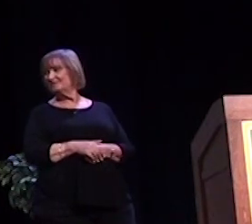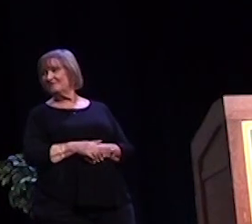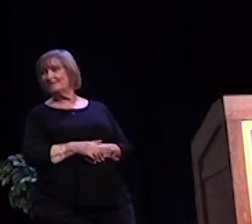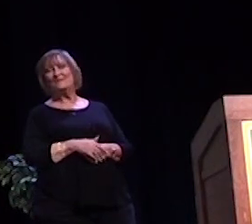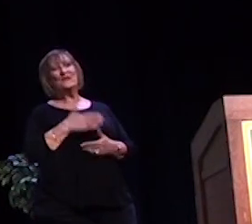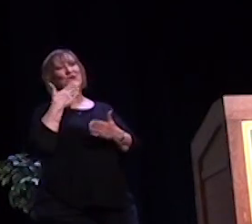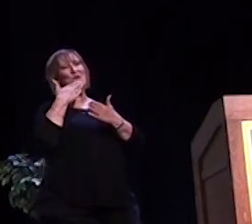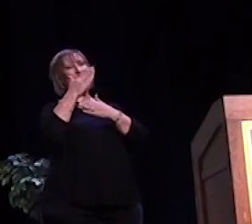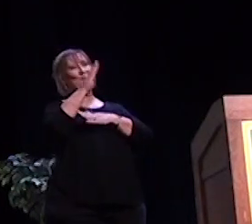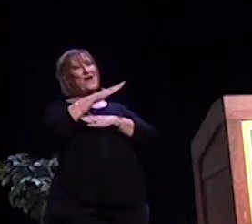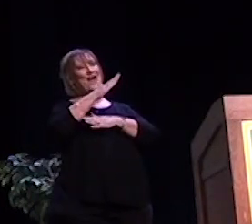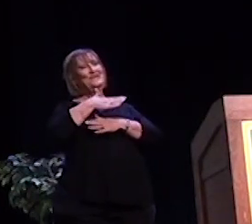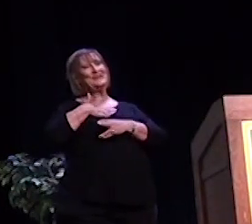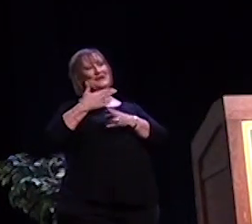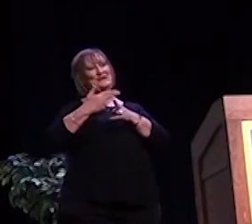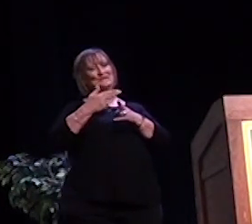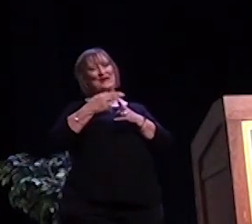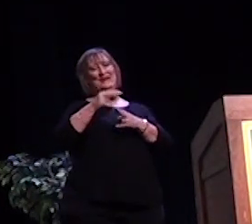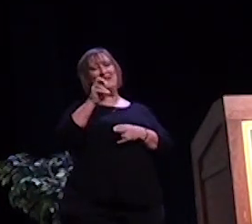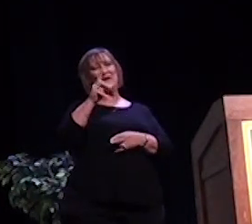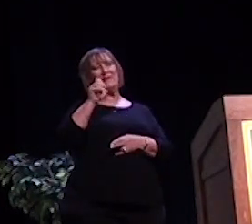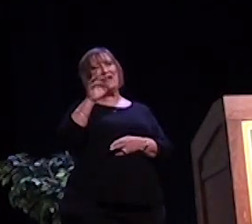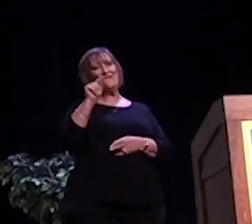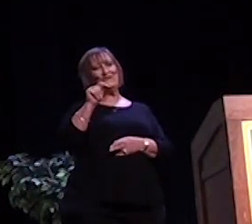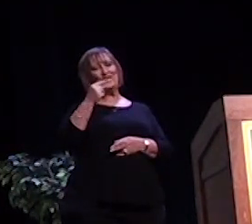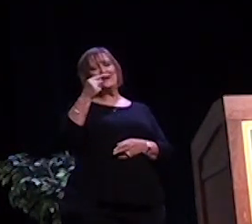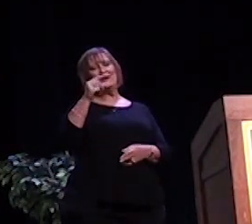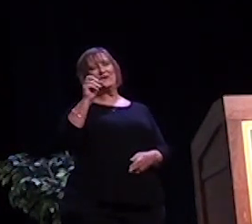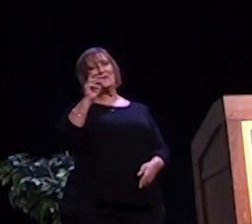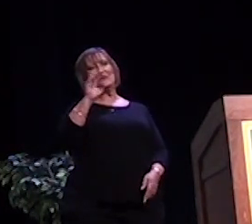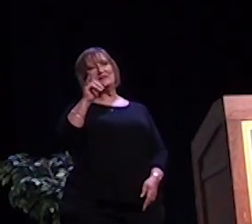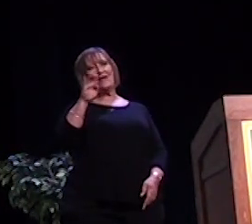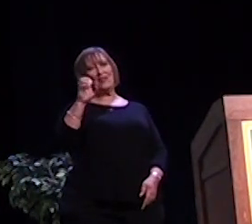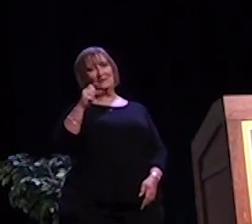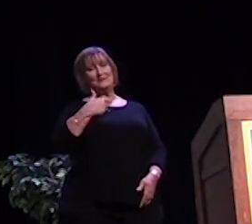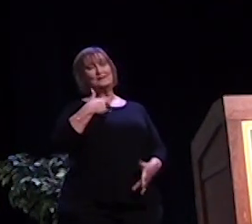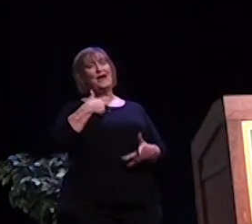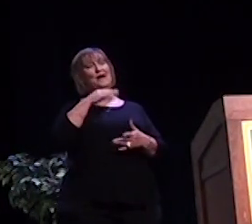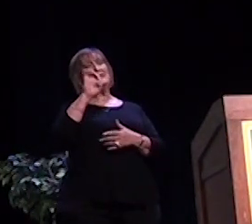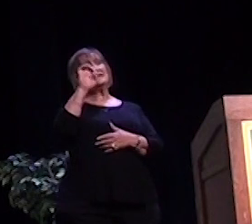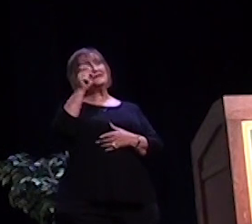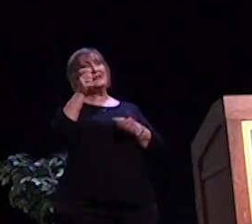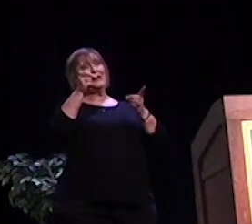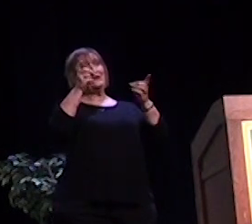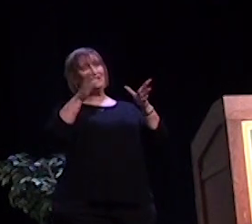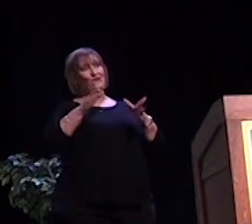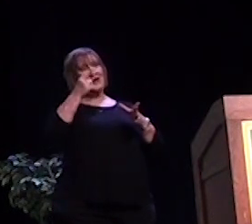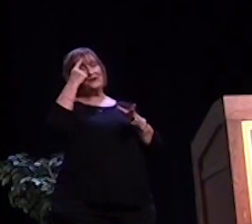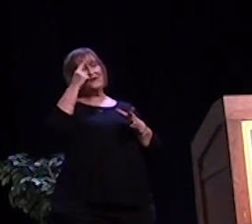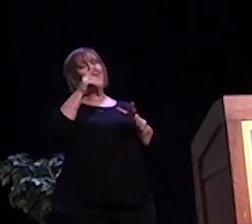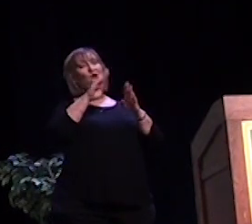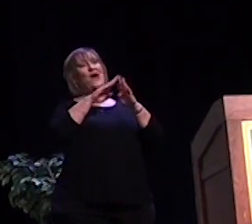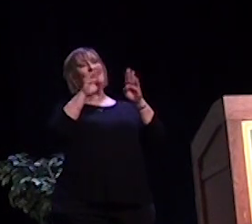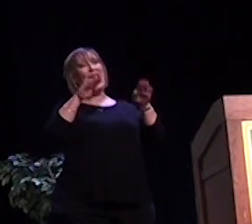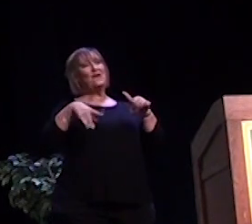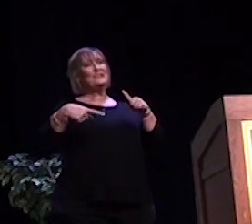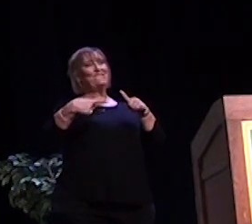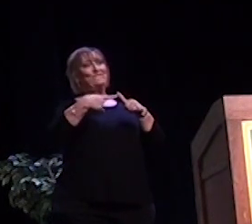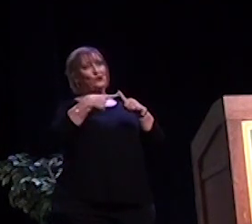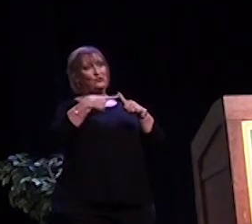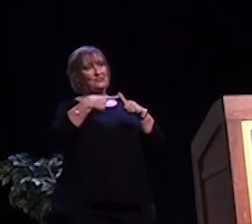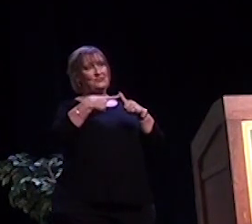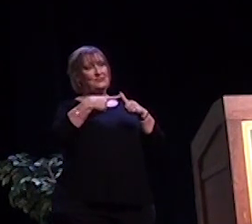Good afternoon. My name is Edward Gonzalez, and I have the honor of being the executive director for the Housing First Community